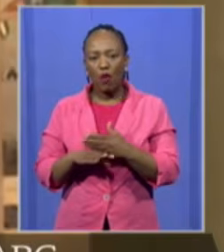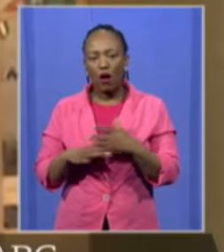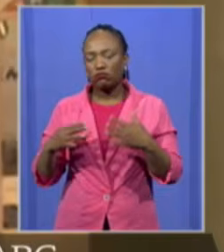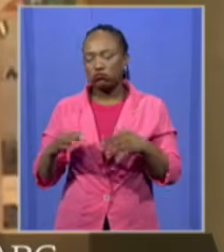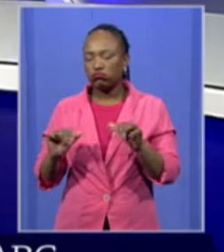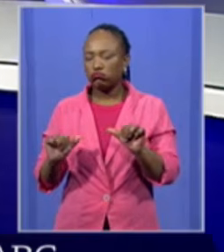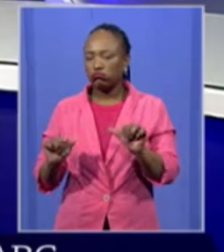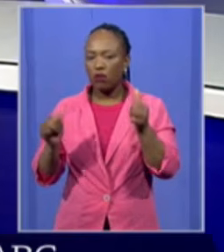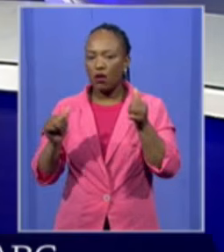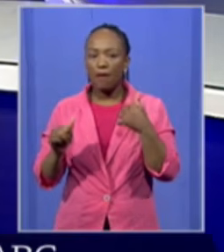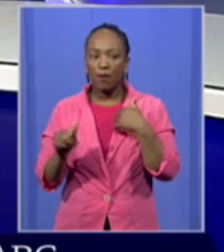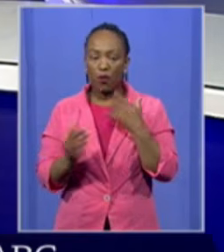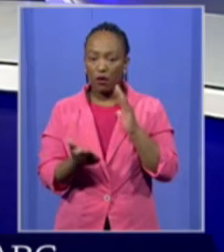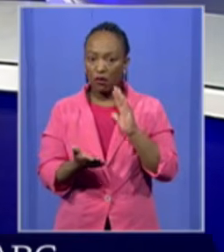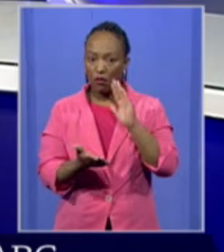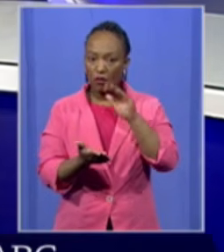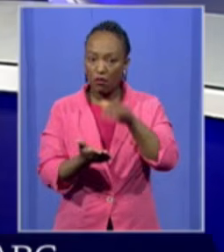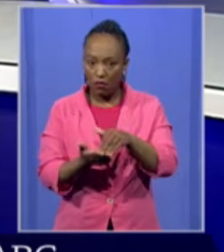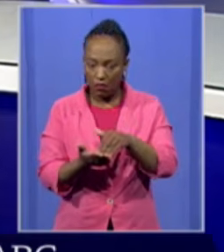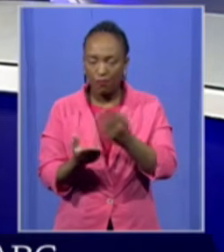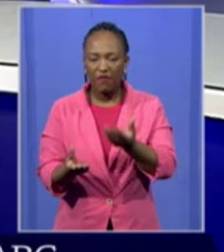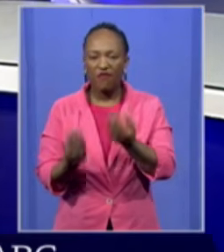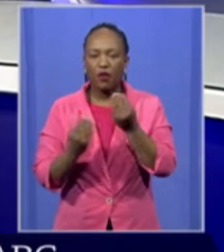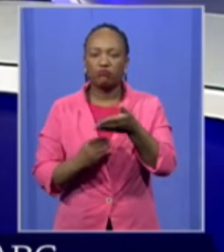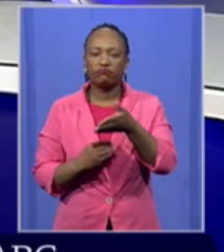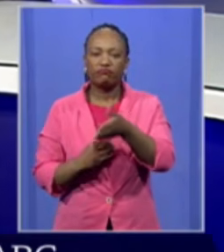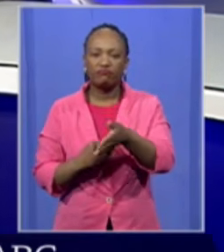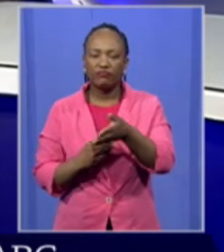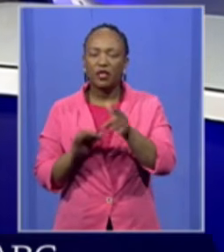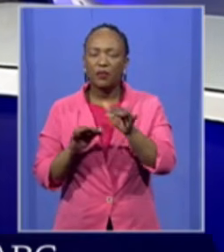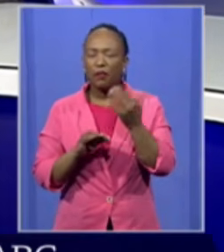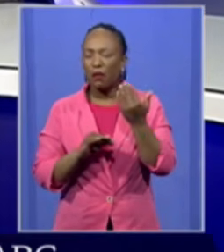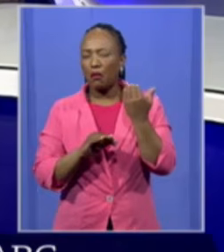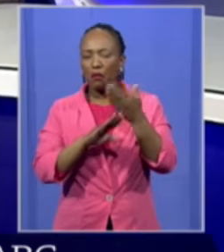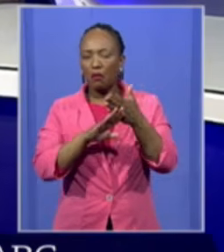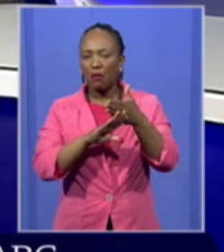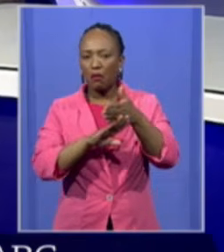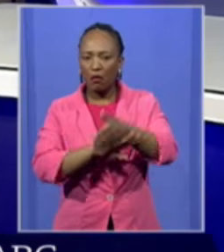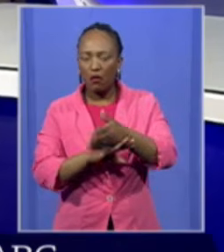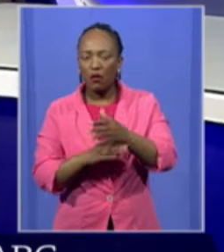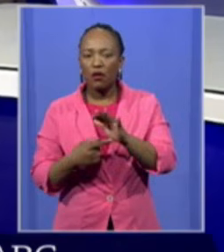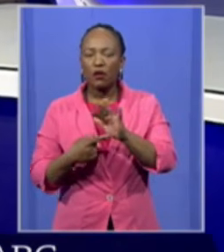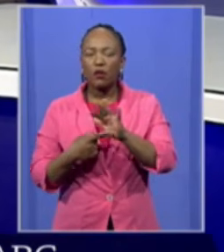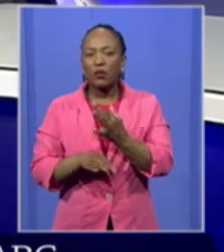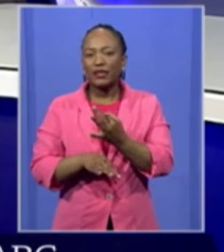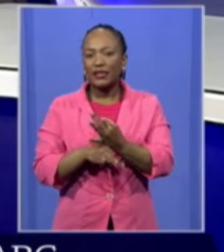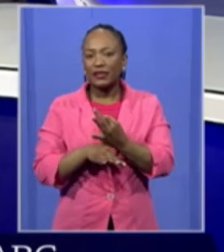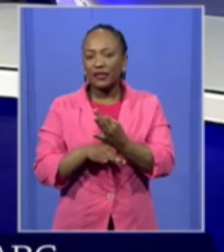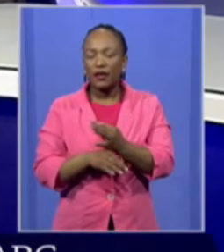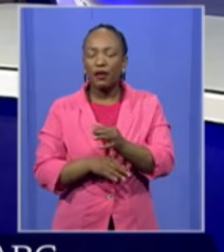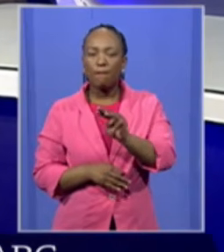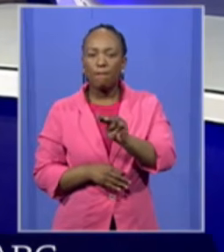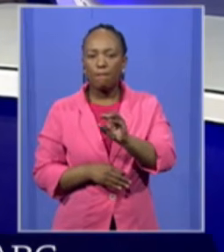hantle dikakapa tsa pele tse qadileng ka nnete ke bona bontate Kefu Mohobane, bontate